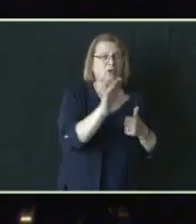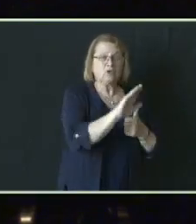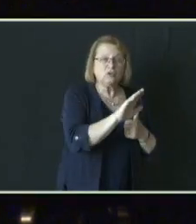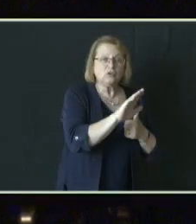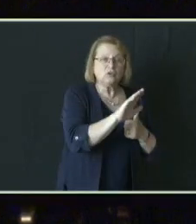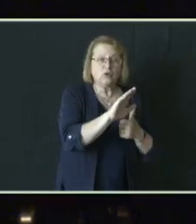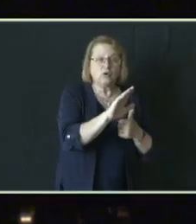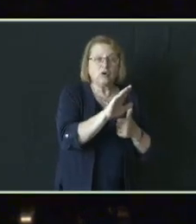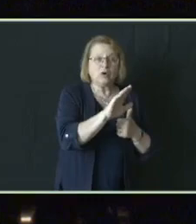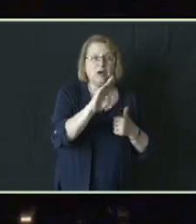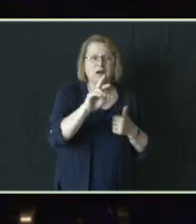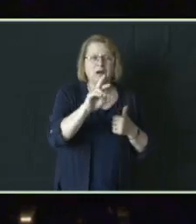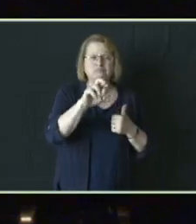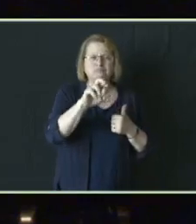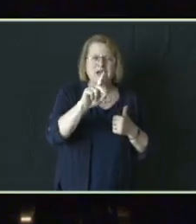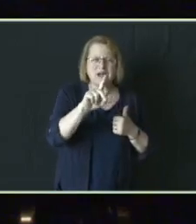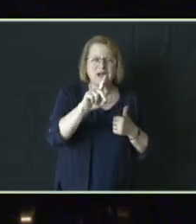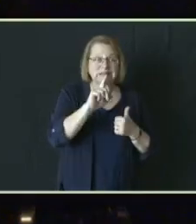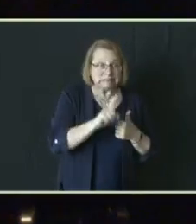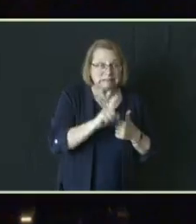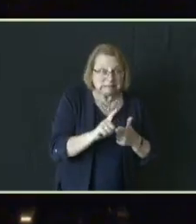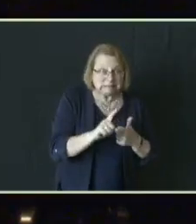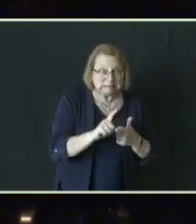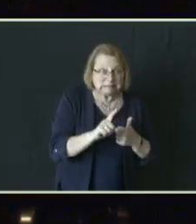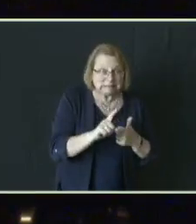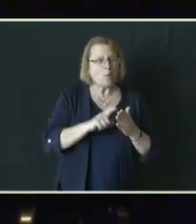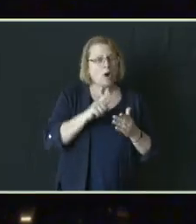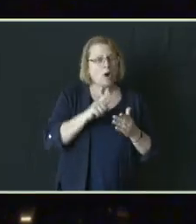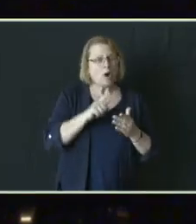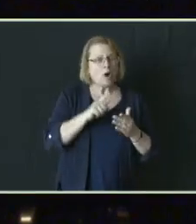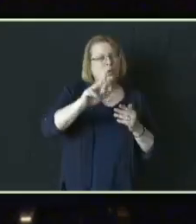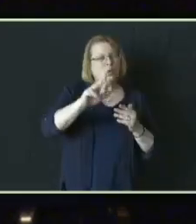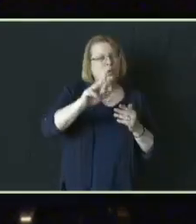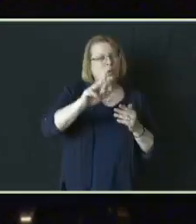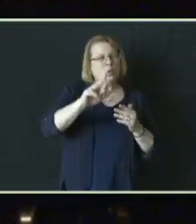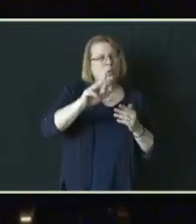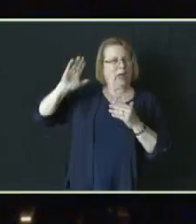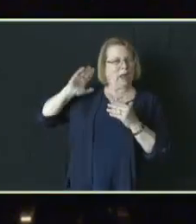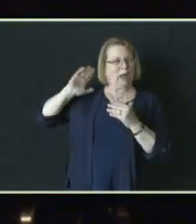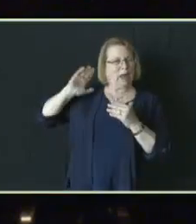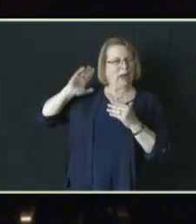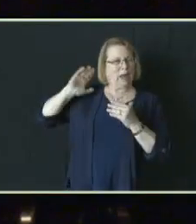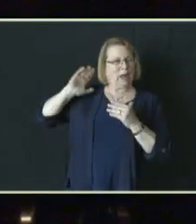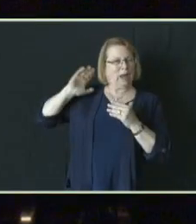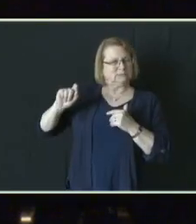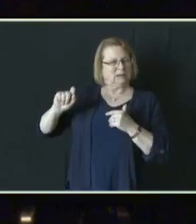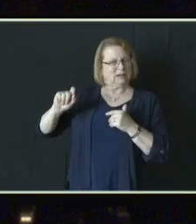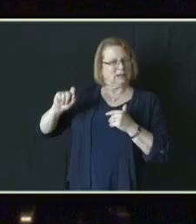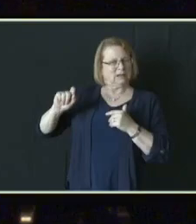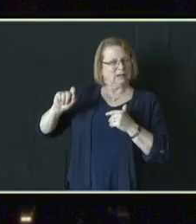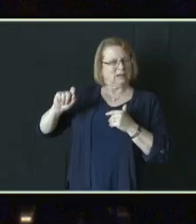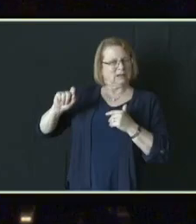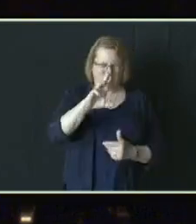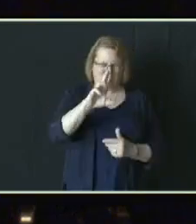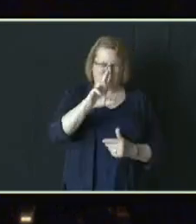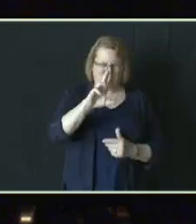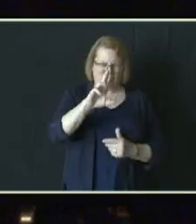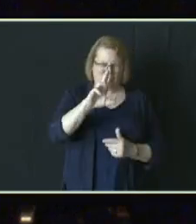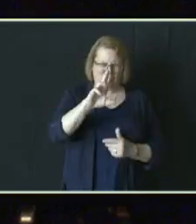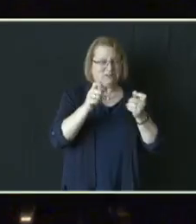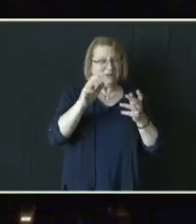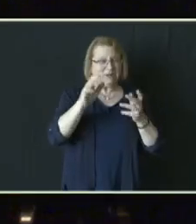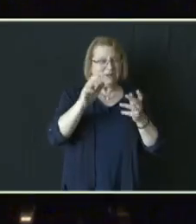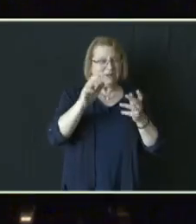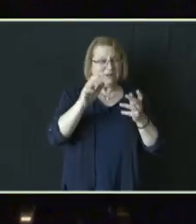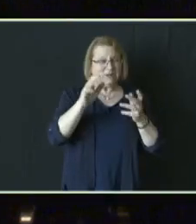when, ... Now, from a marketing perspective, brand management is a process used to